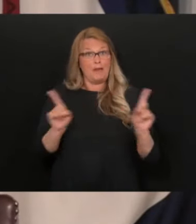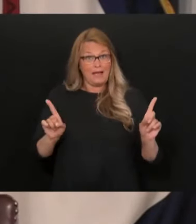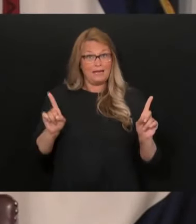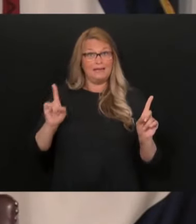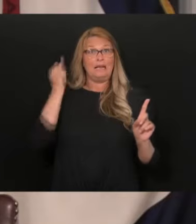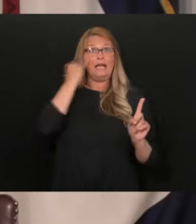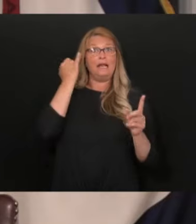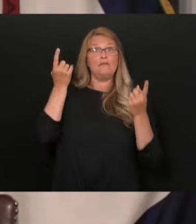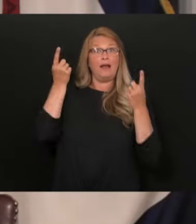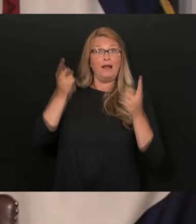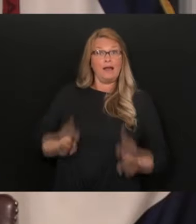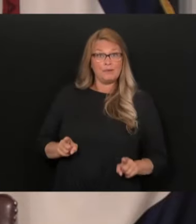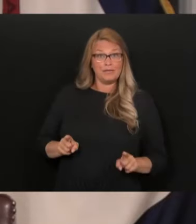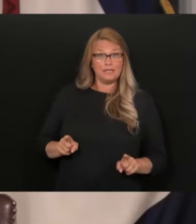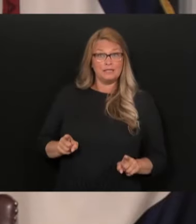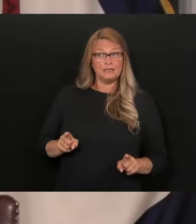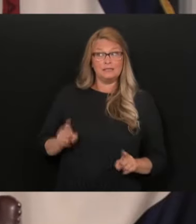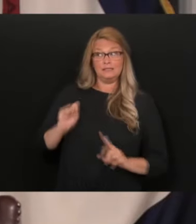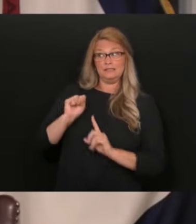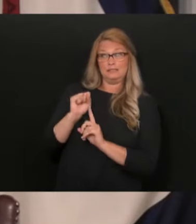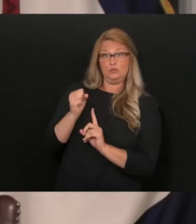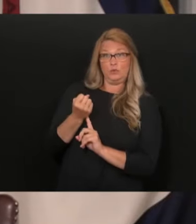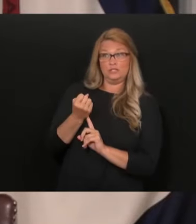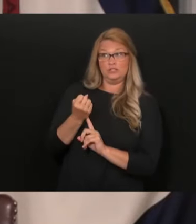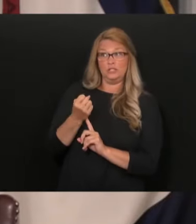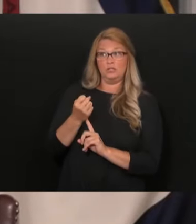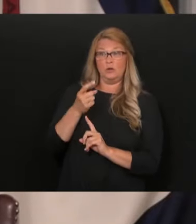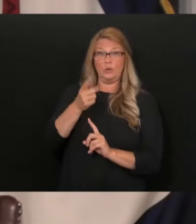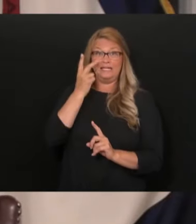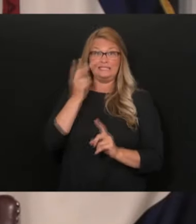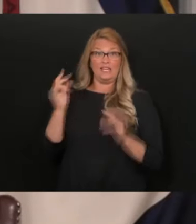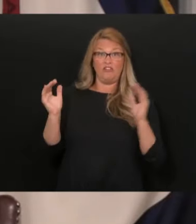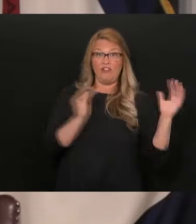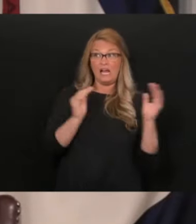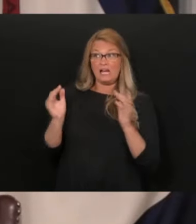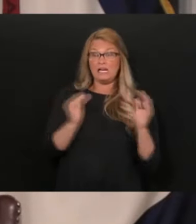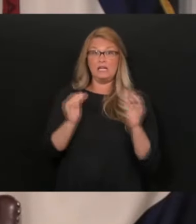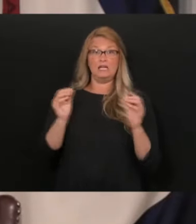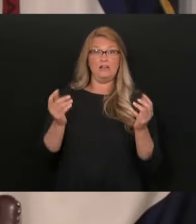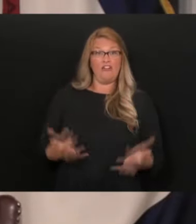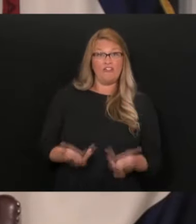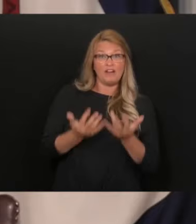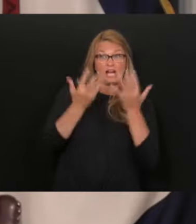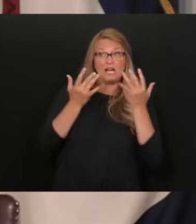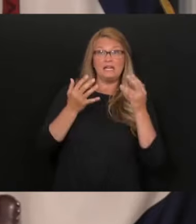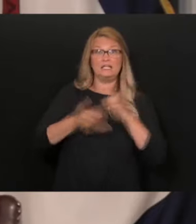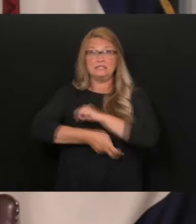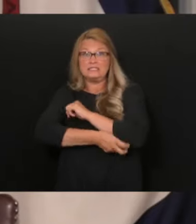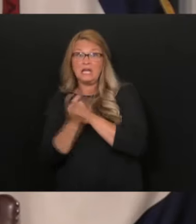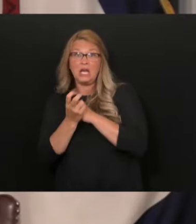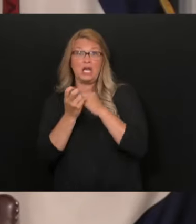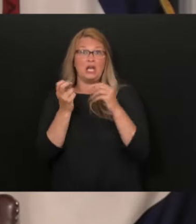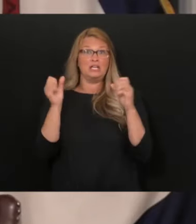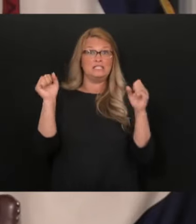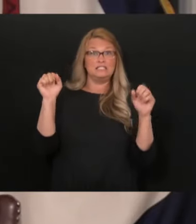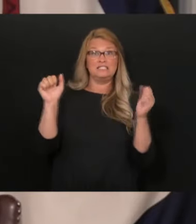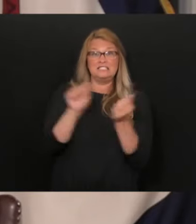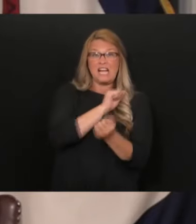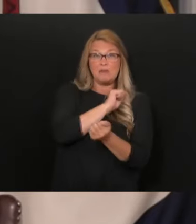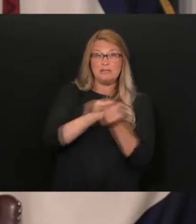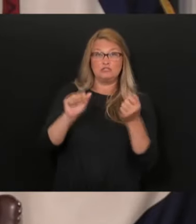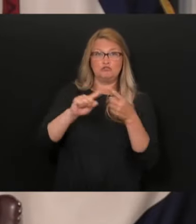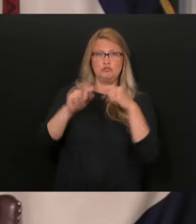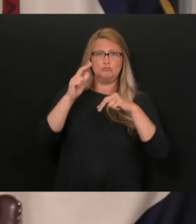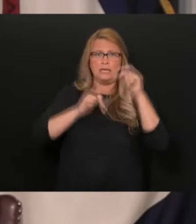a situation to where we're having, you know, violence or looting or damage to our buildings or our businesses and